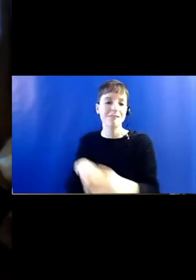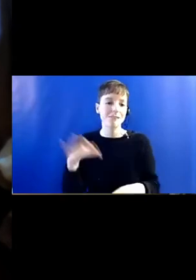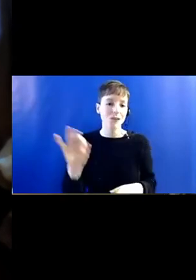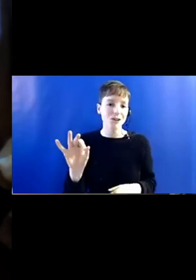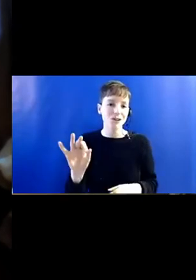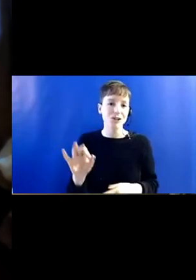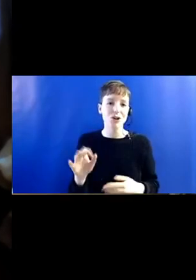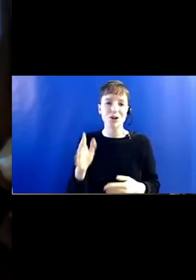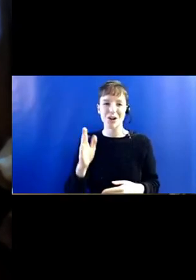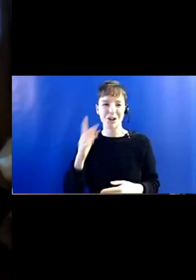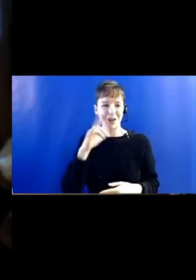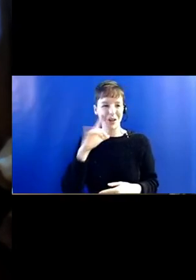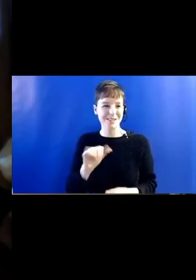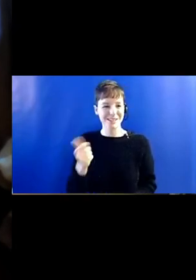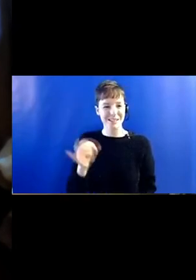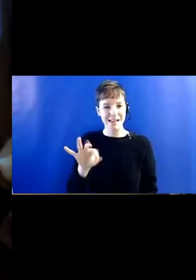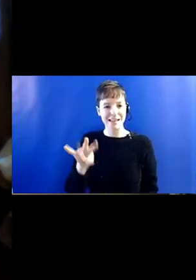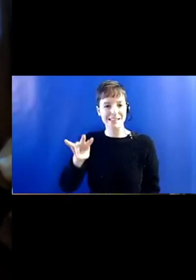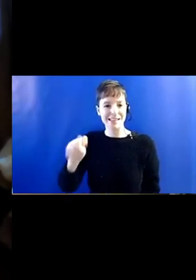circa 1970.